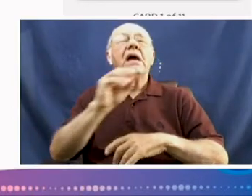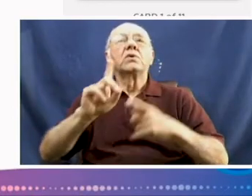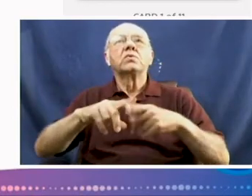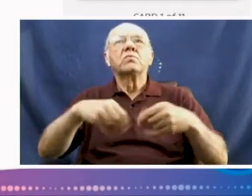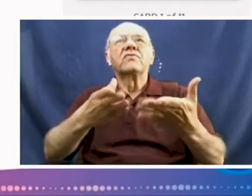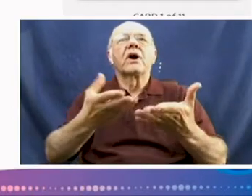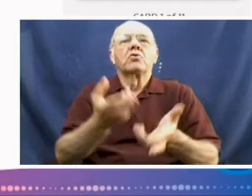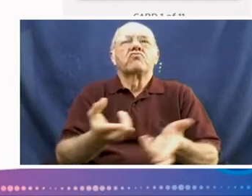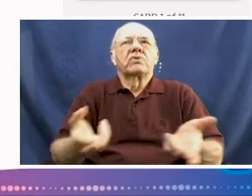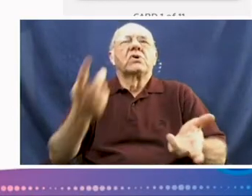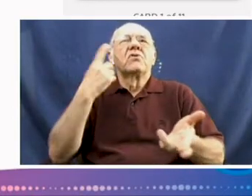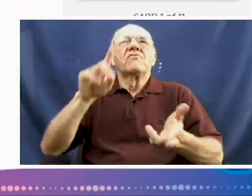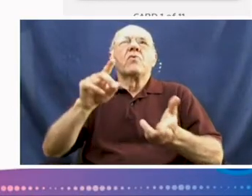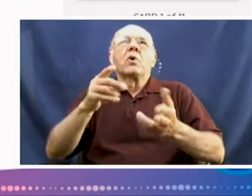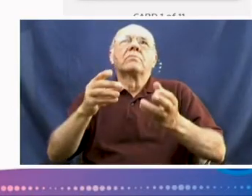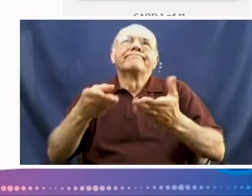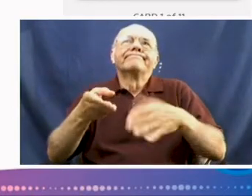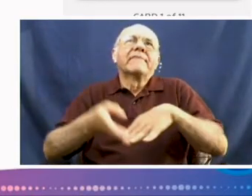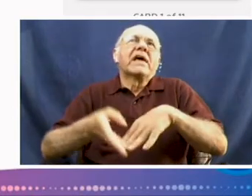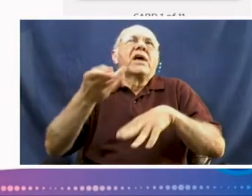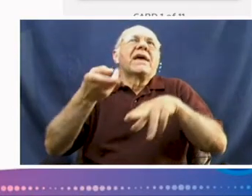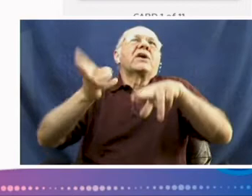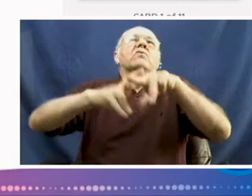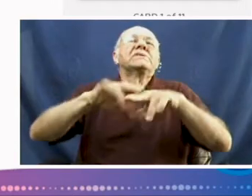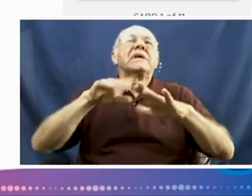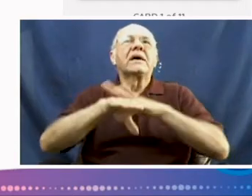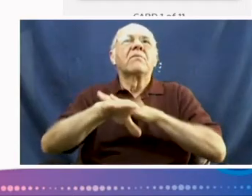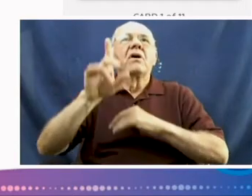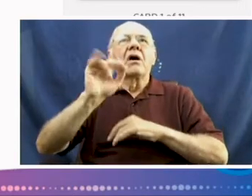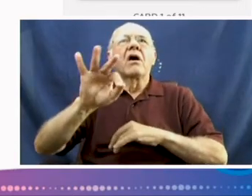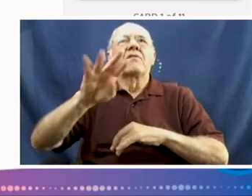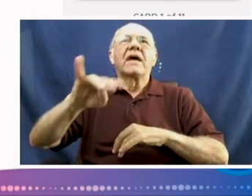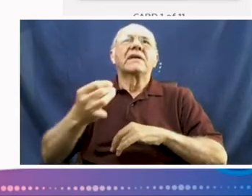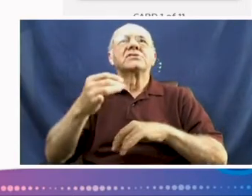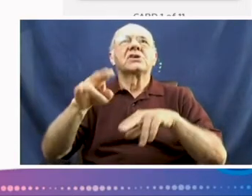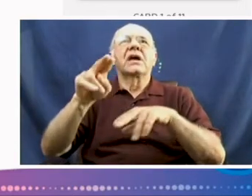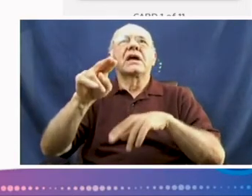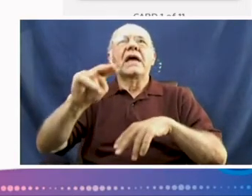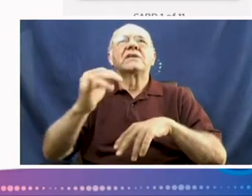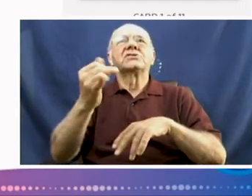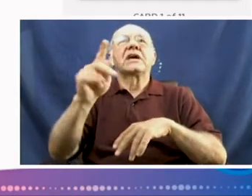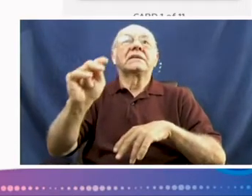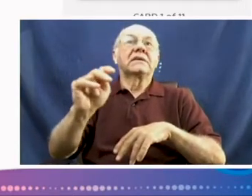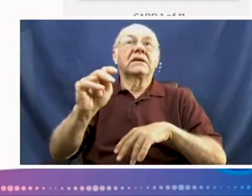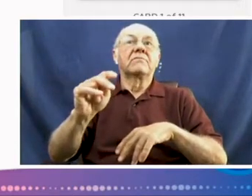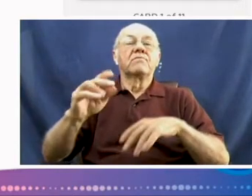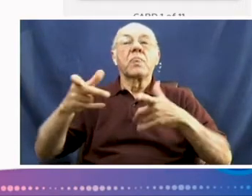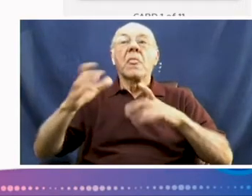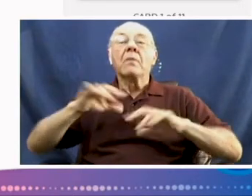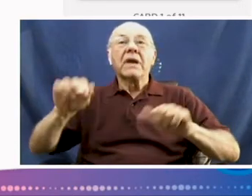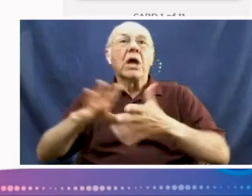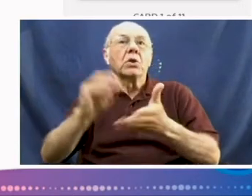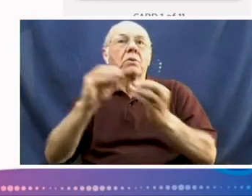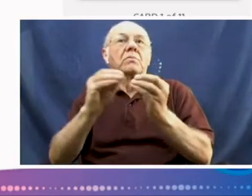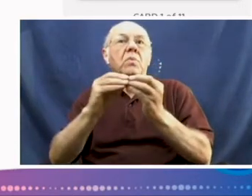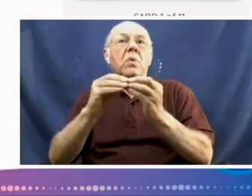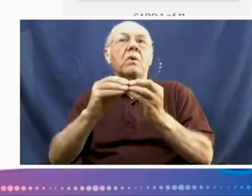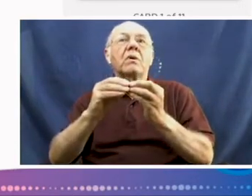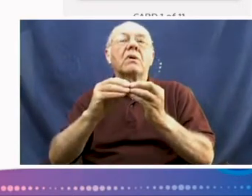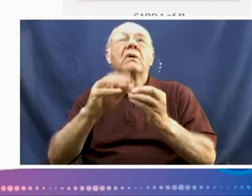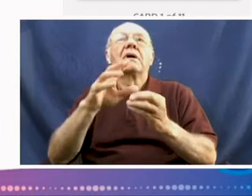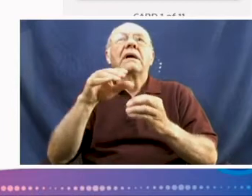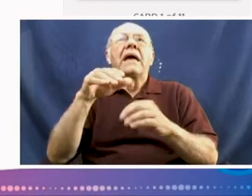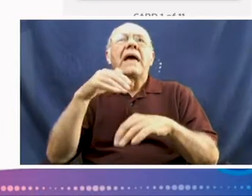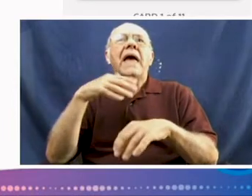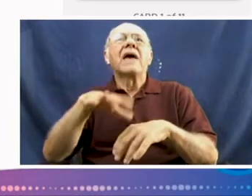for increasing the accessibility of NJ Transit services. Customers can learn more and find links to download the